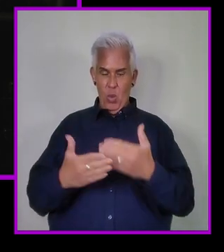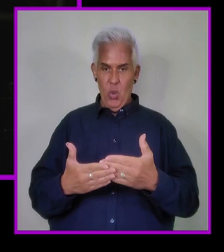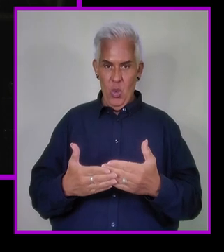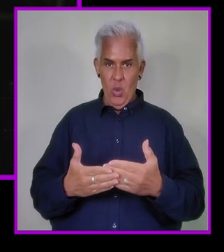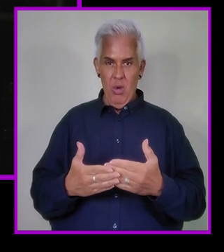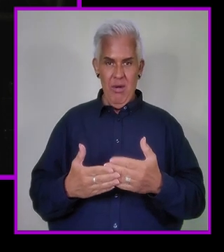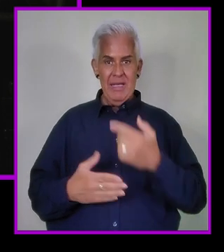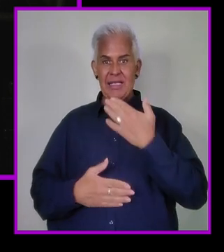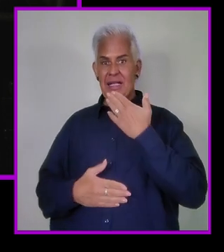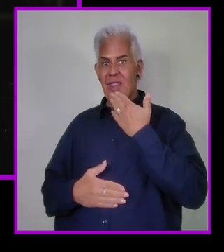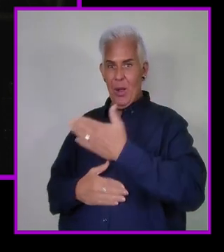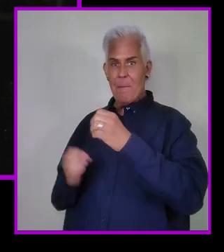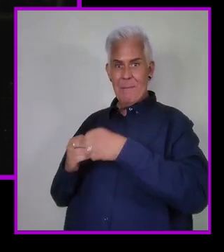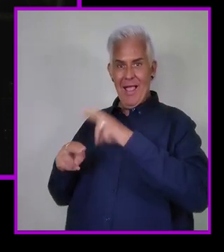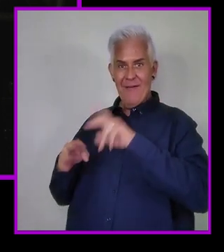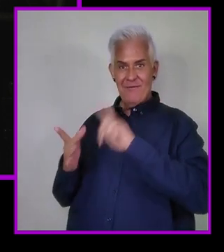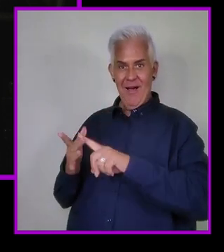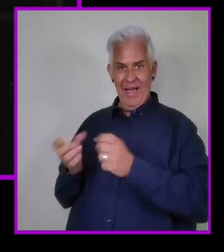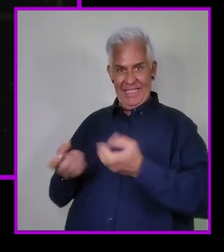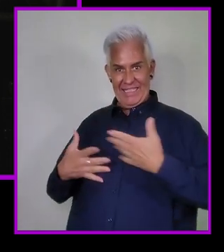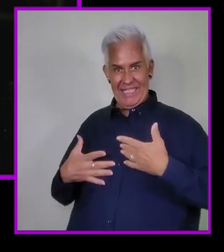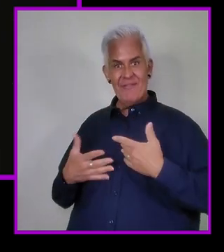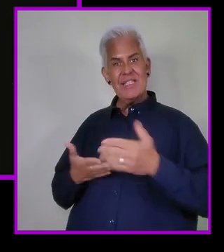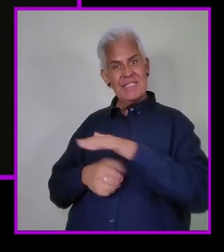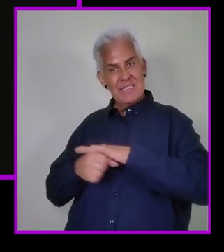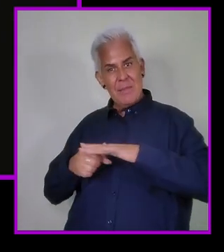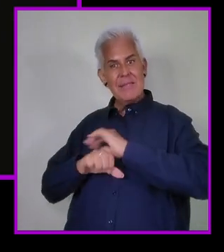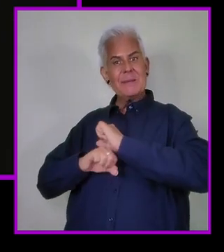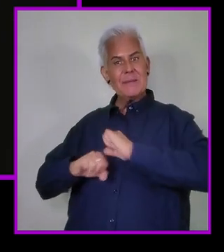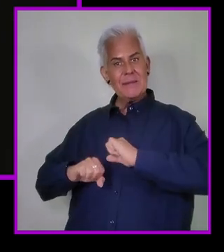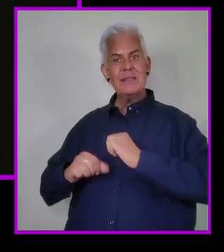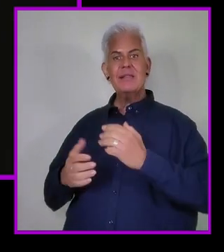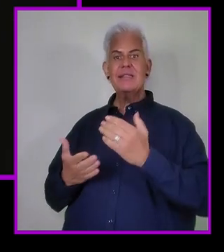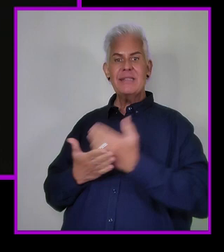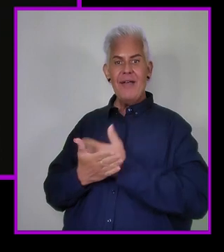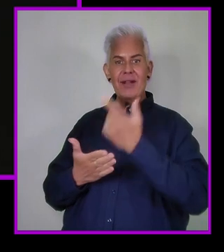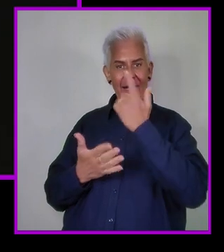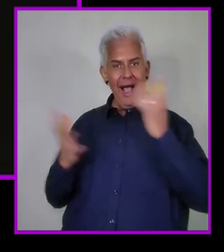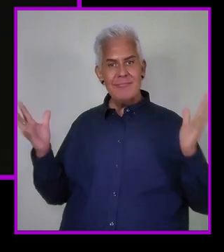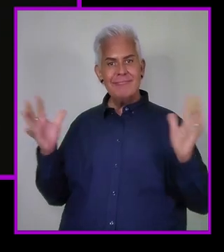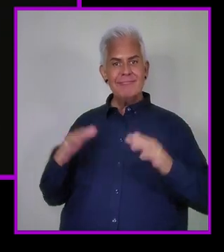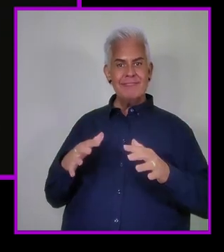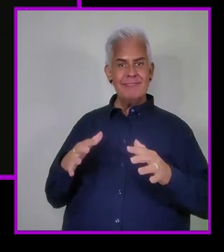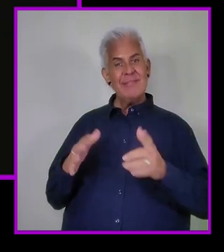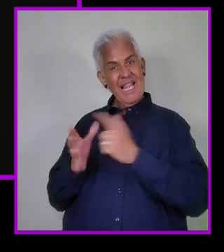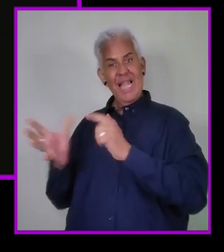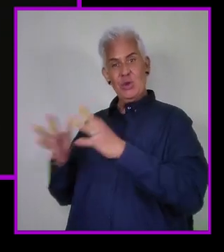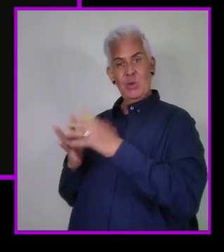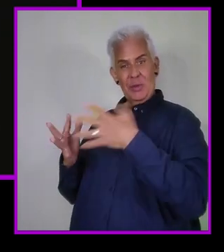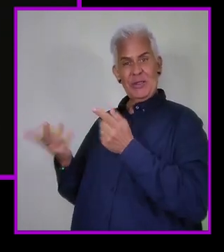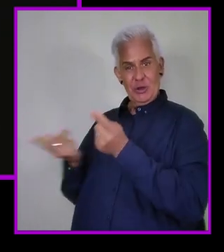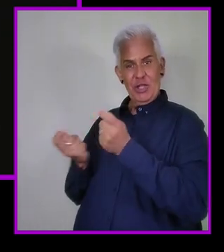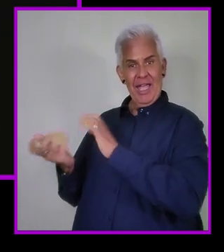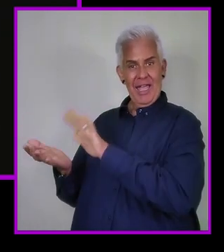just want to say thank you to the BFI for allowing us that safe space to all come together and Andrew for chairing it,